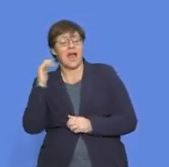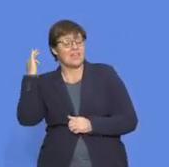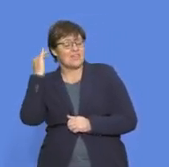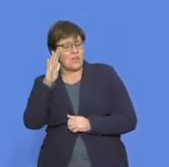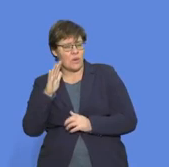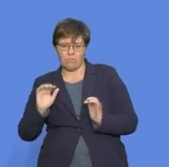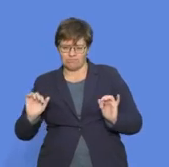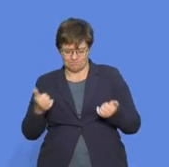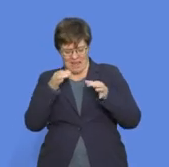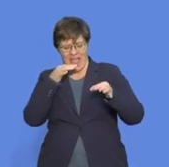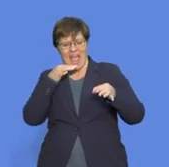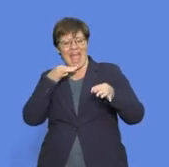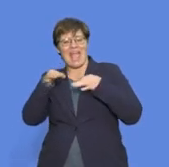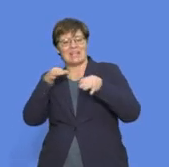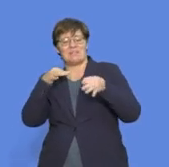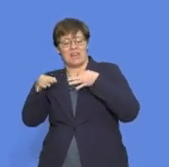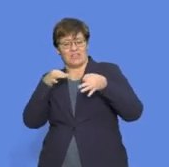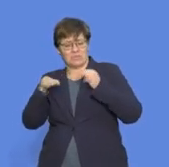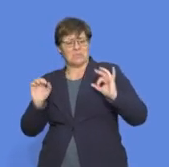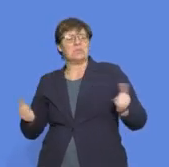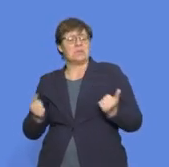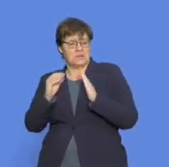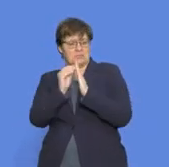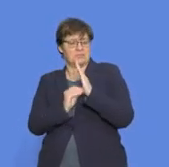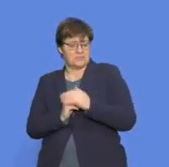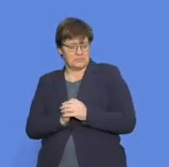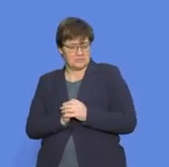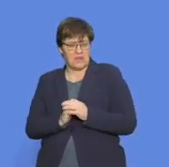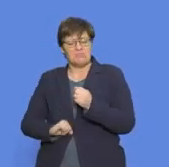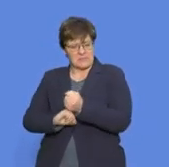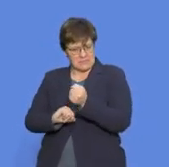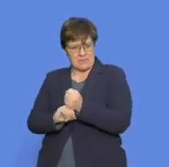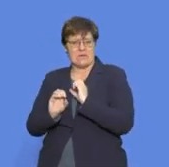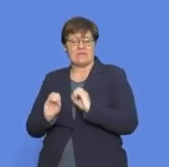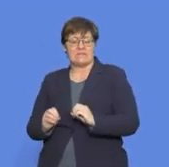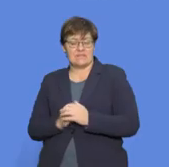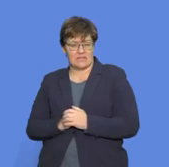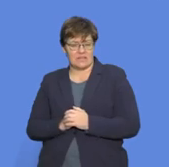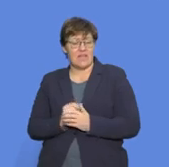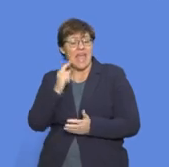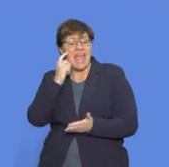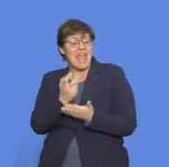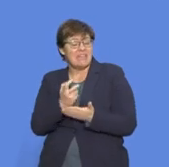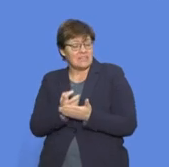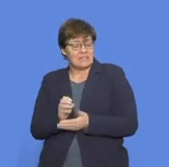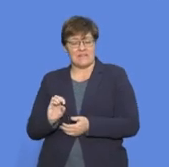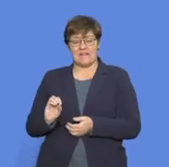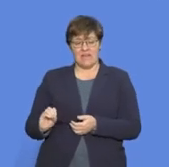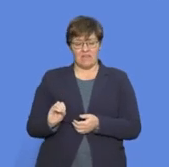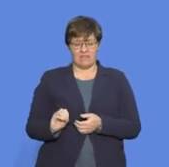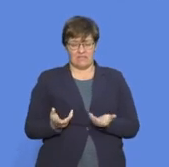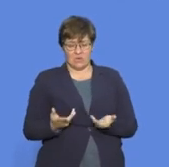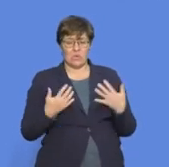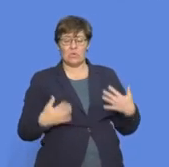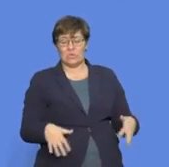well-substantiated explanation. So well-substantiated means there's lots of facts, there's